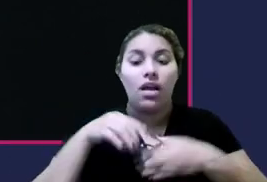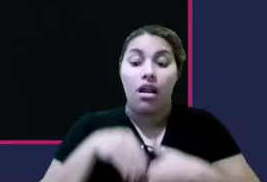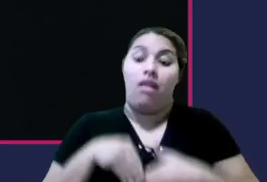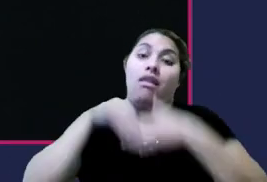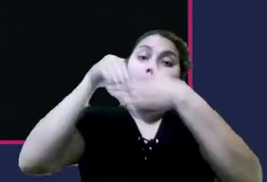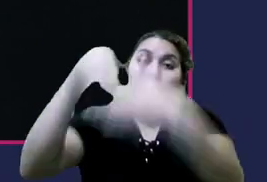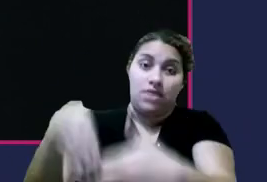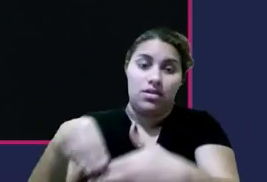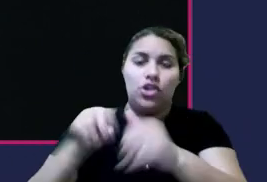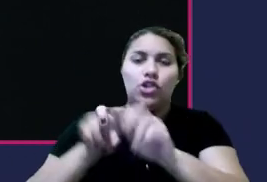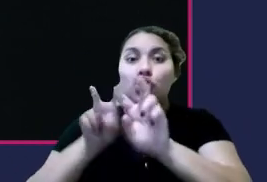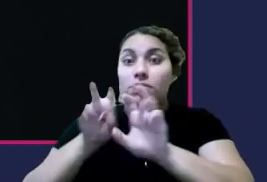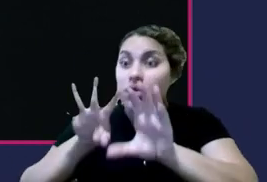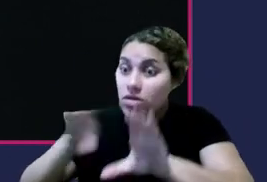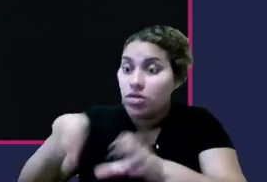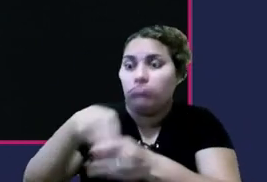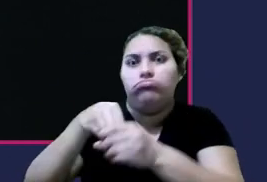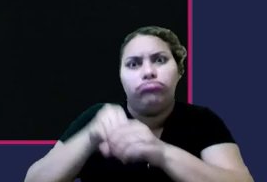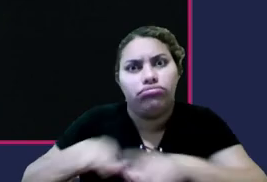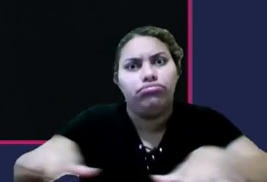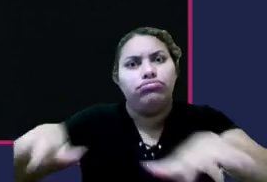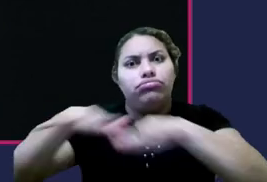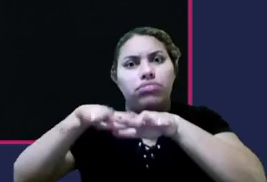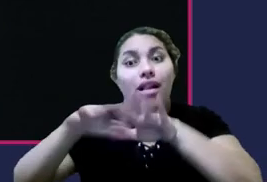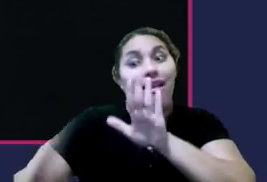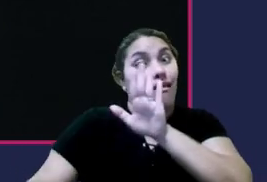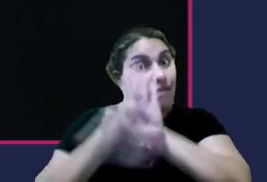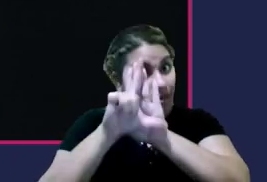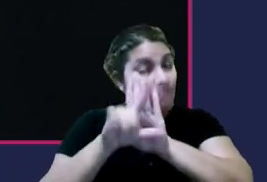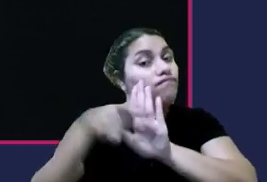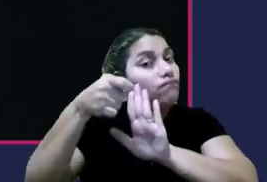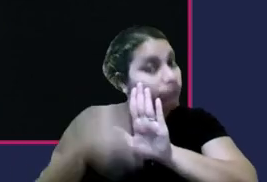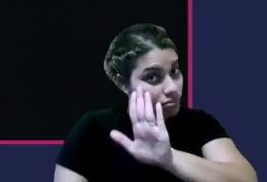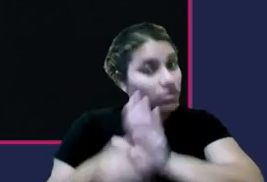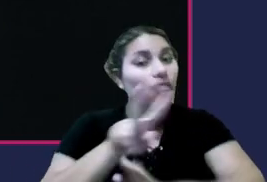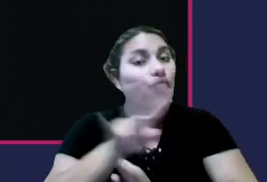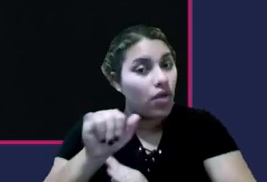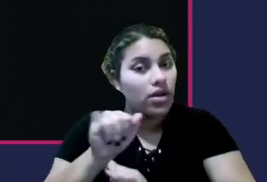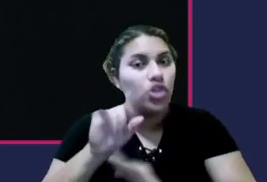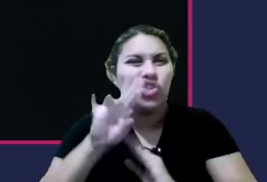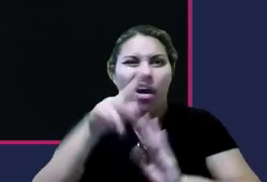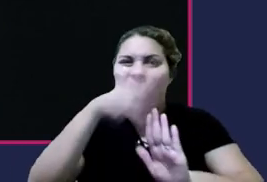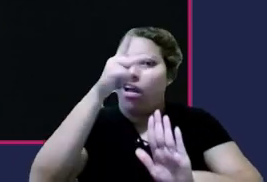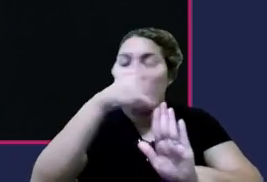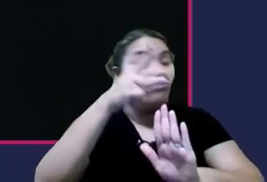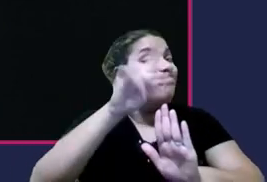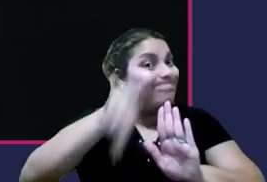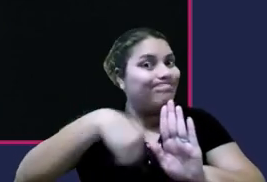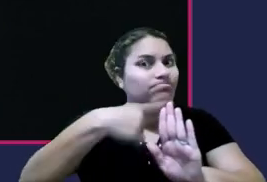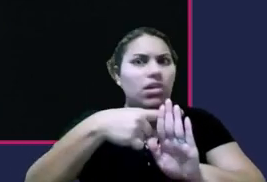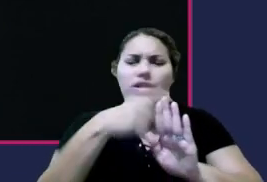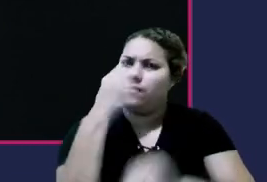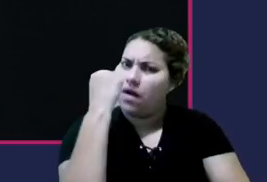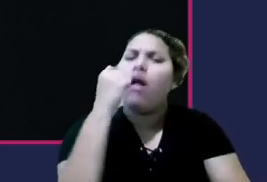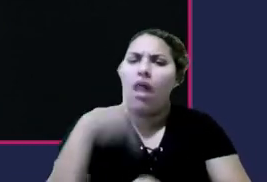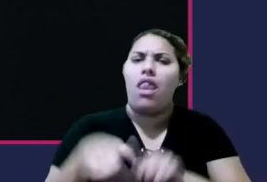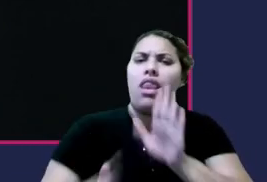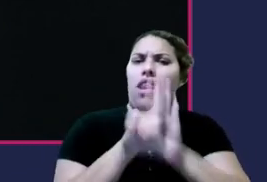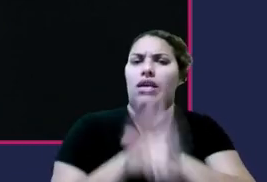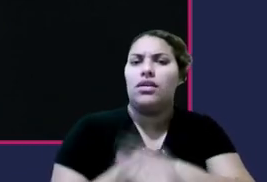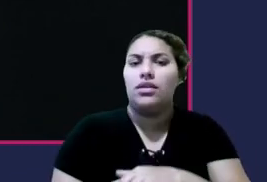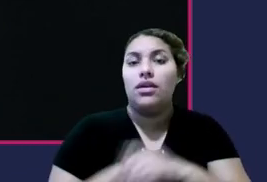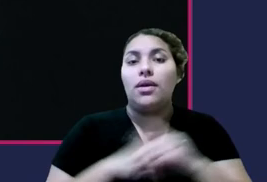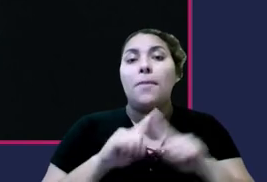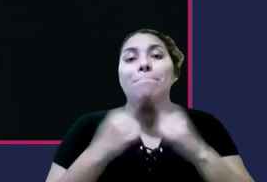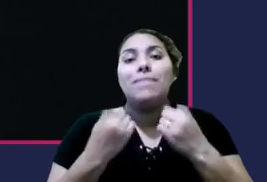a bill that they still need to take that and make it turn into a law,